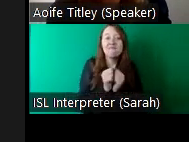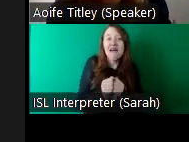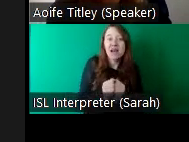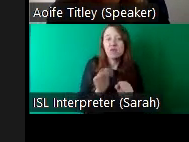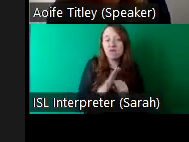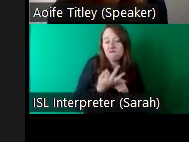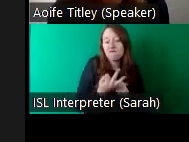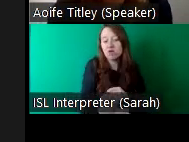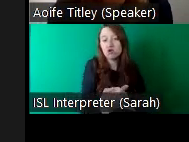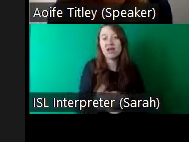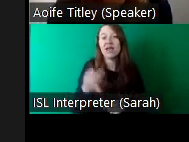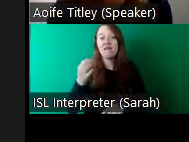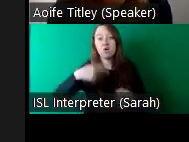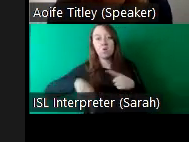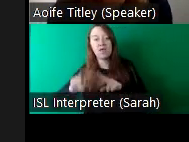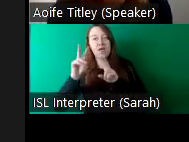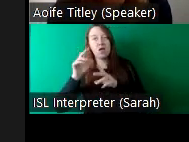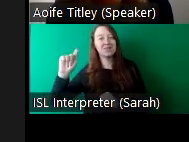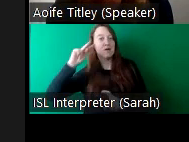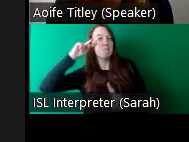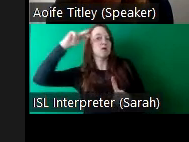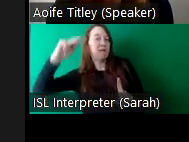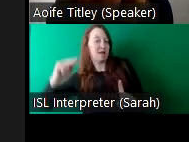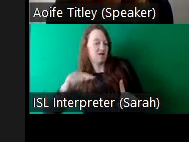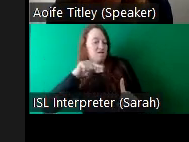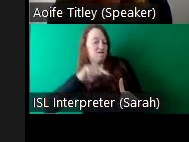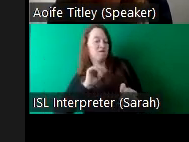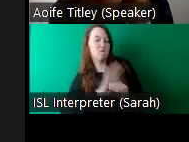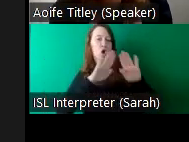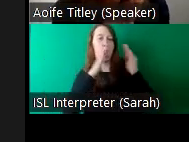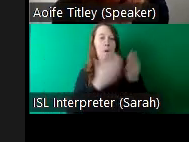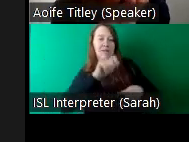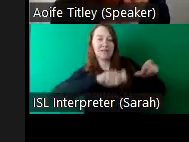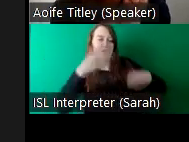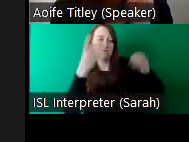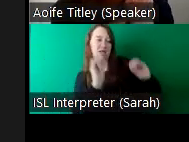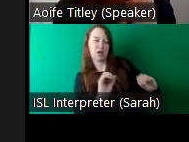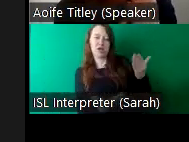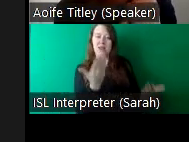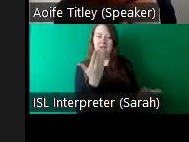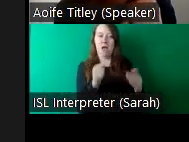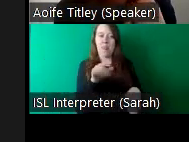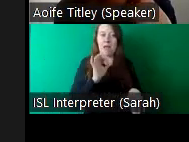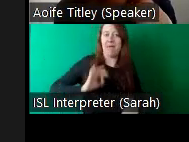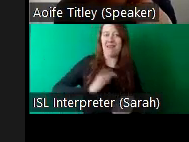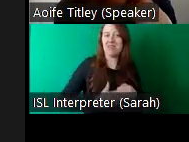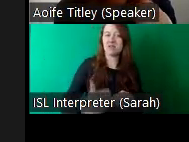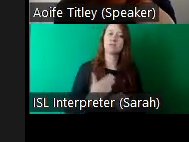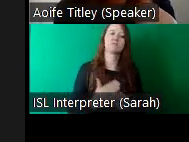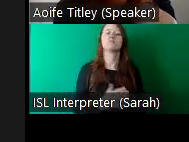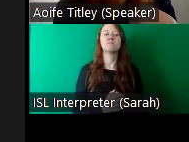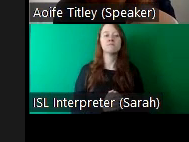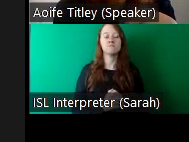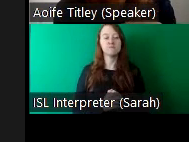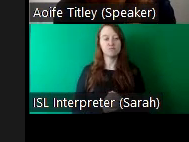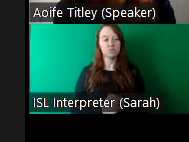CRT lens to GCE can take on as well. But just in terms of, I suppose, of its application in relation to